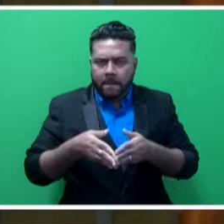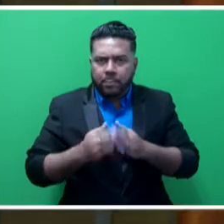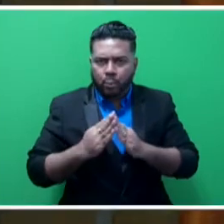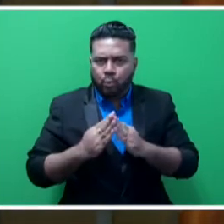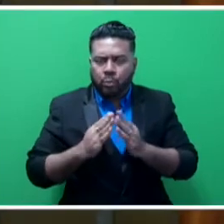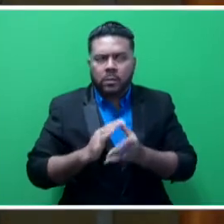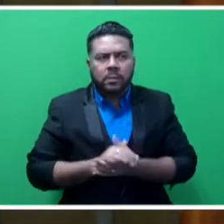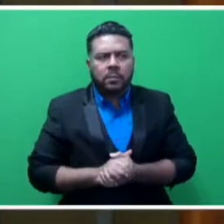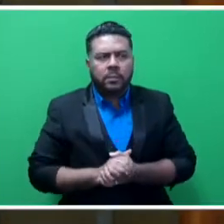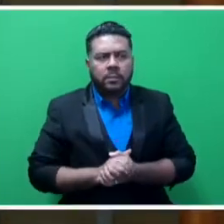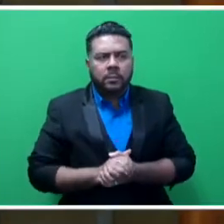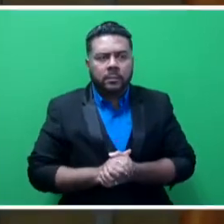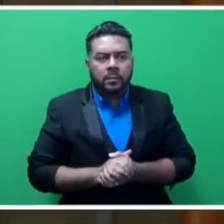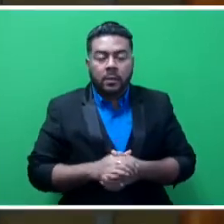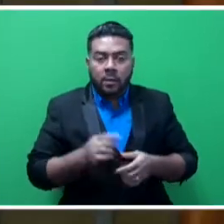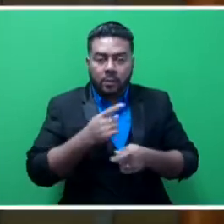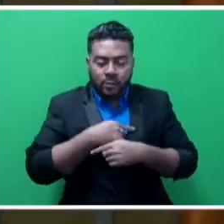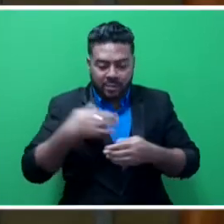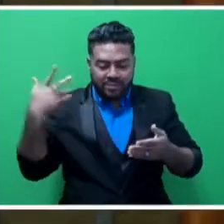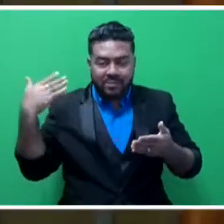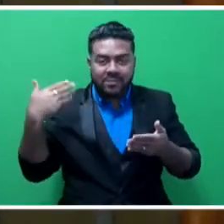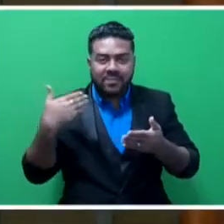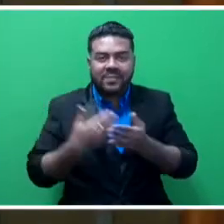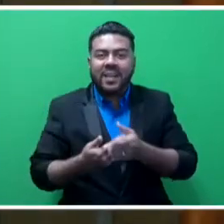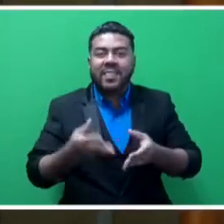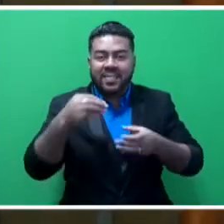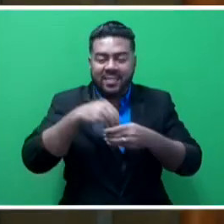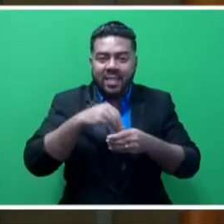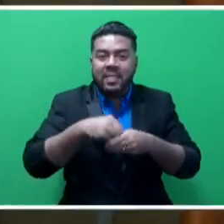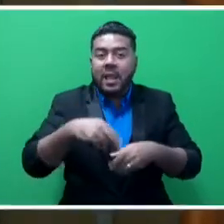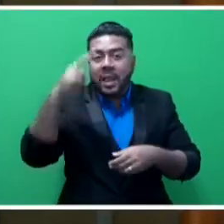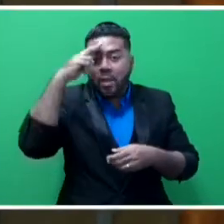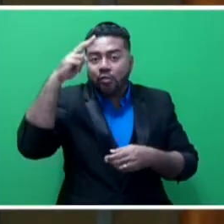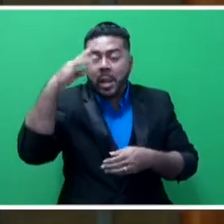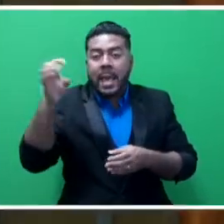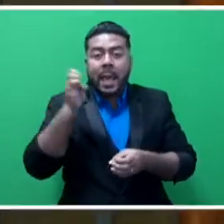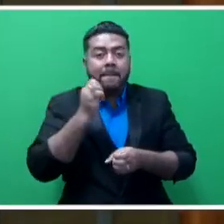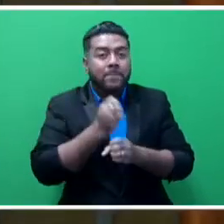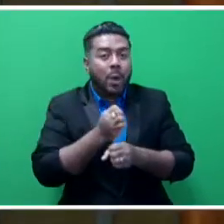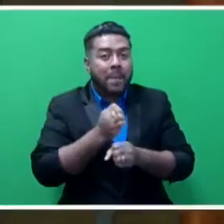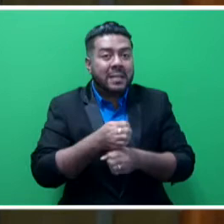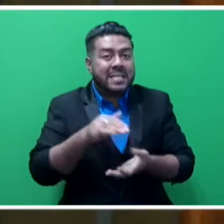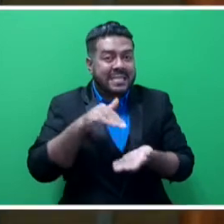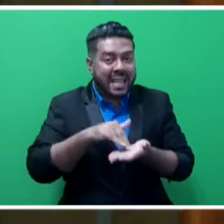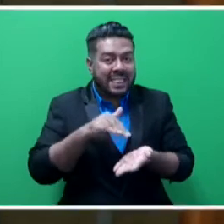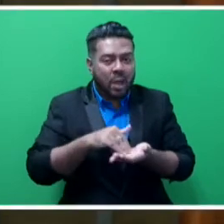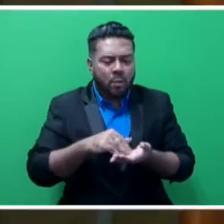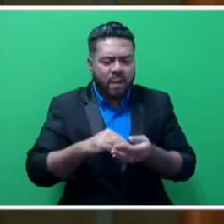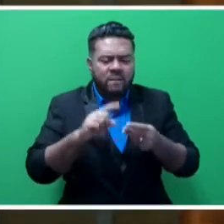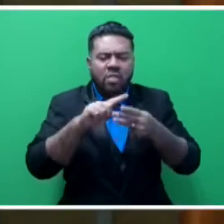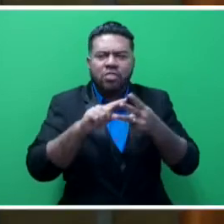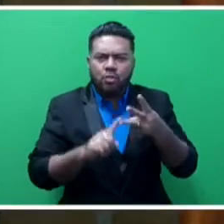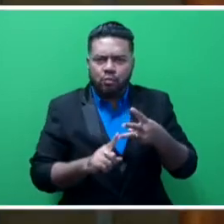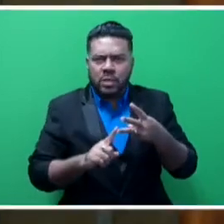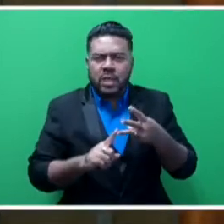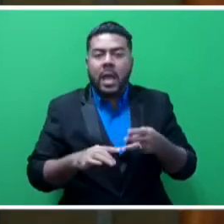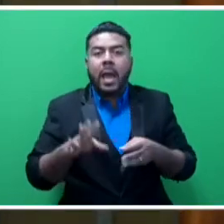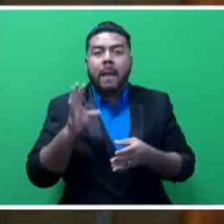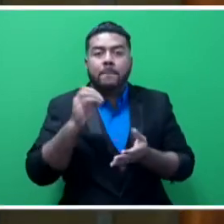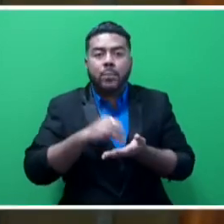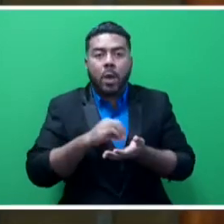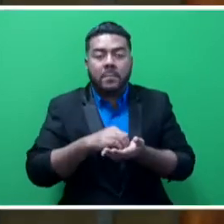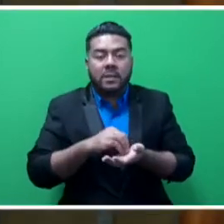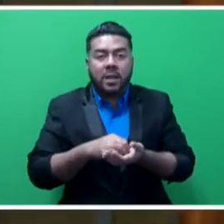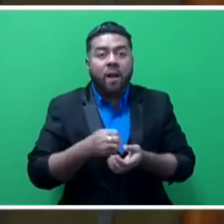And Mr. Speaker, within the National Employment Centre, there are three employment services, namely the